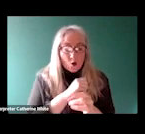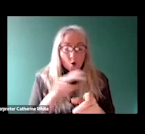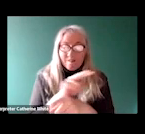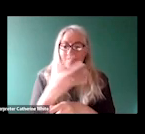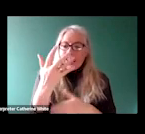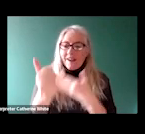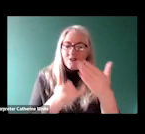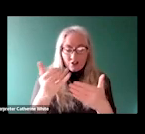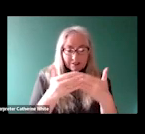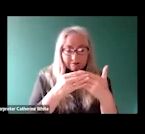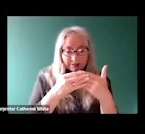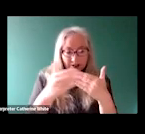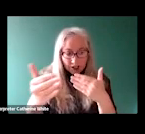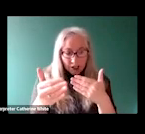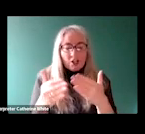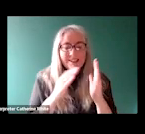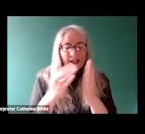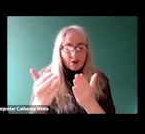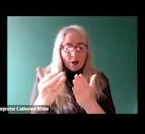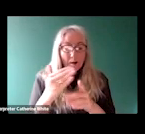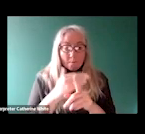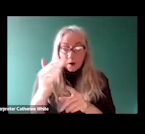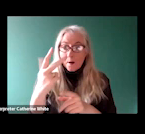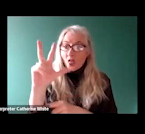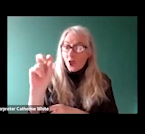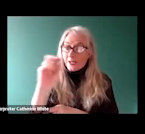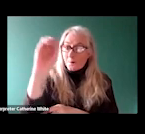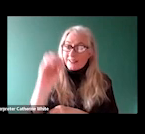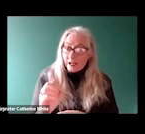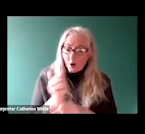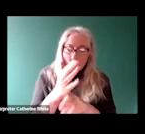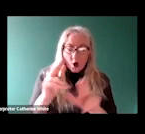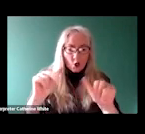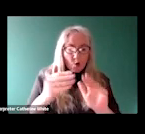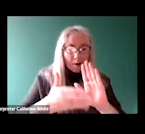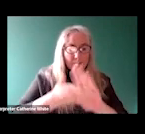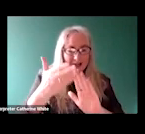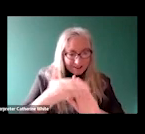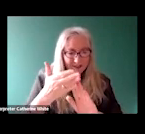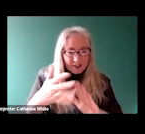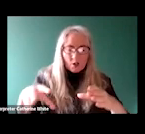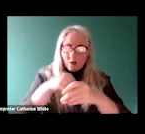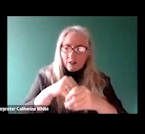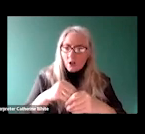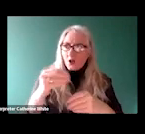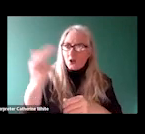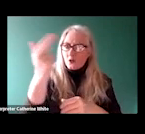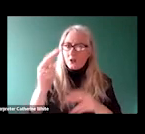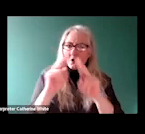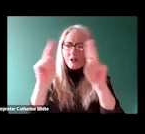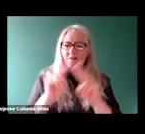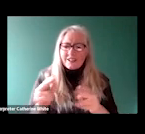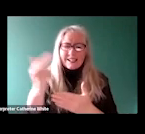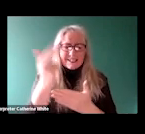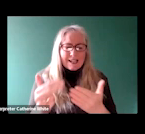period, delivery is increased to ensure that 30% of all new dwellings are built to incorporate universal design principles